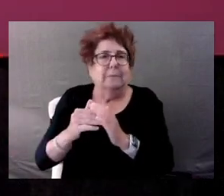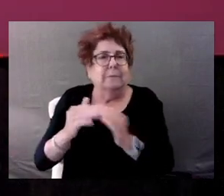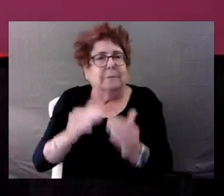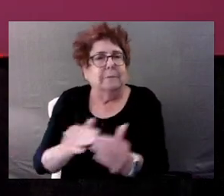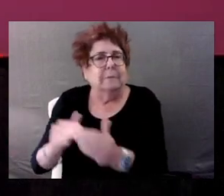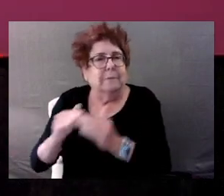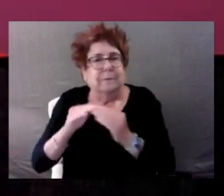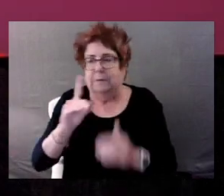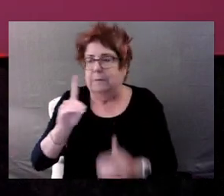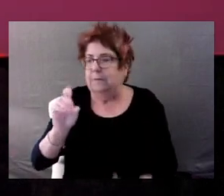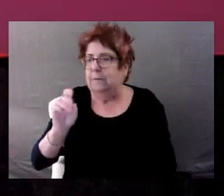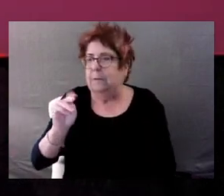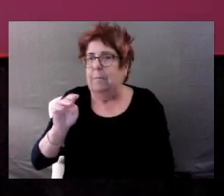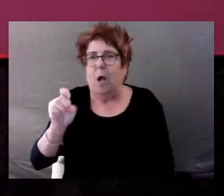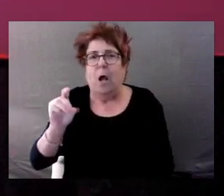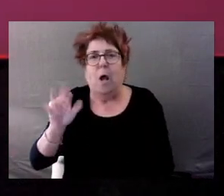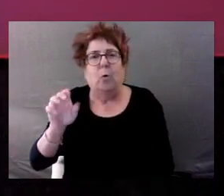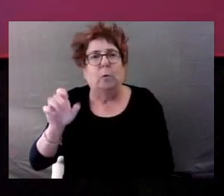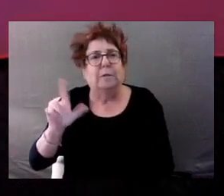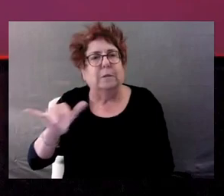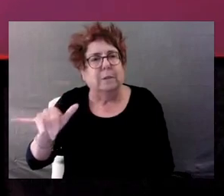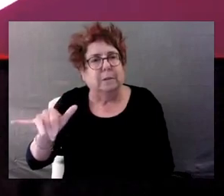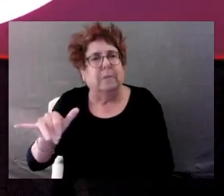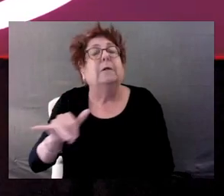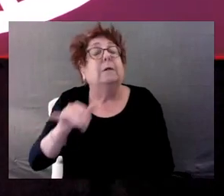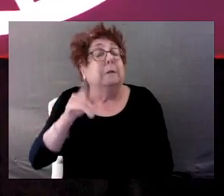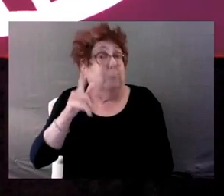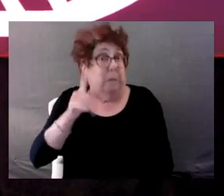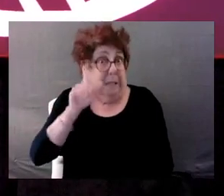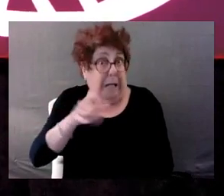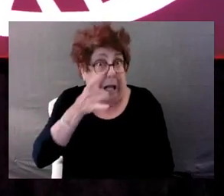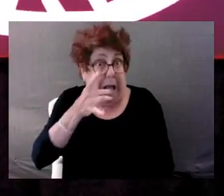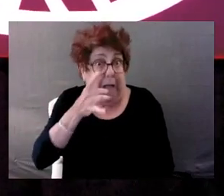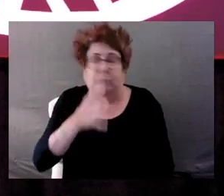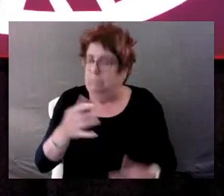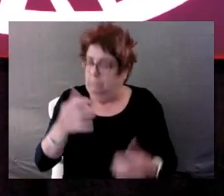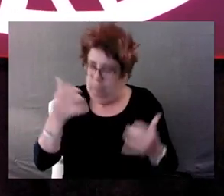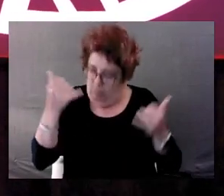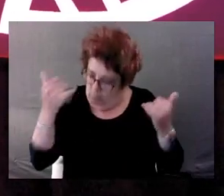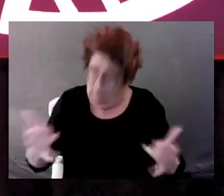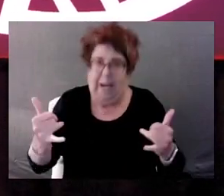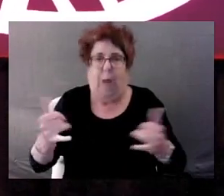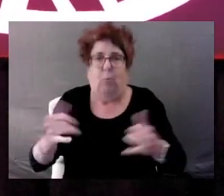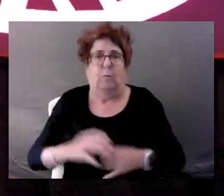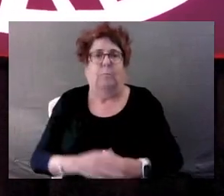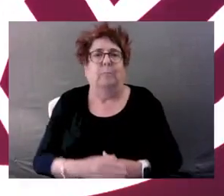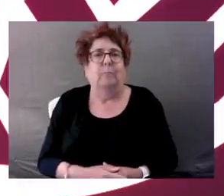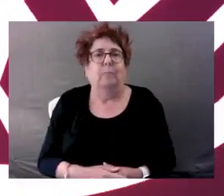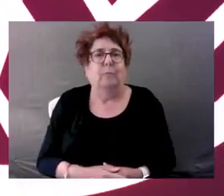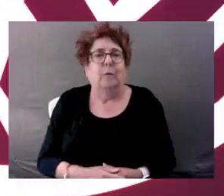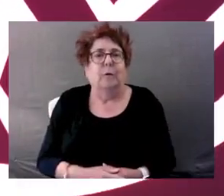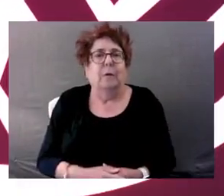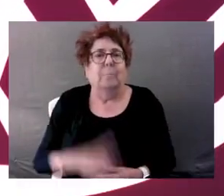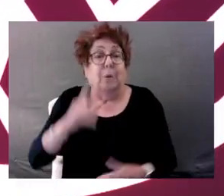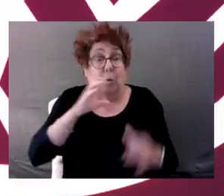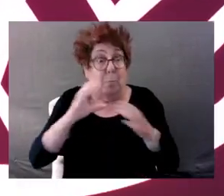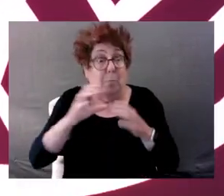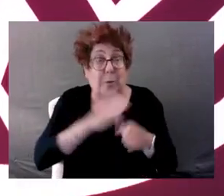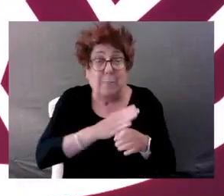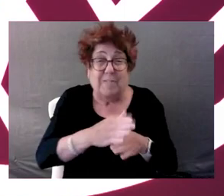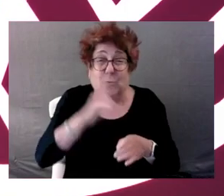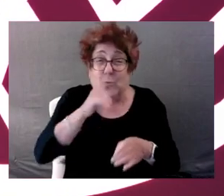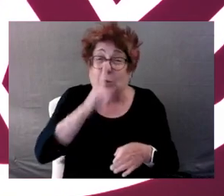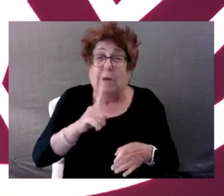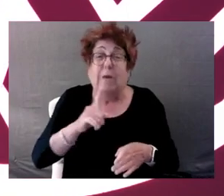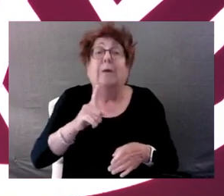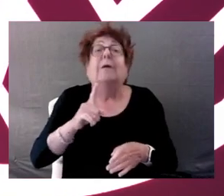this moment. And the beautiful thing about being a communications professional is that you really have a flick of light. You can actually